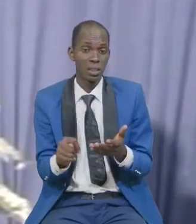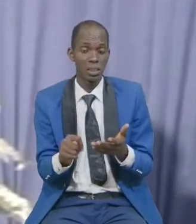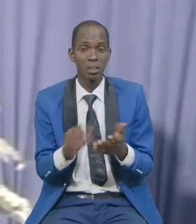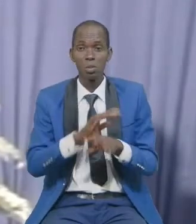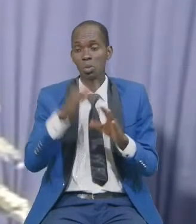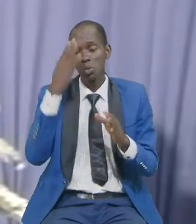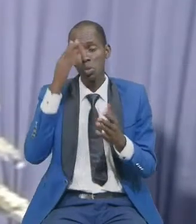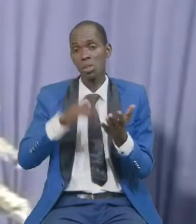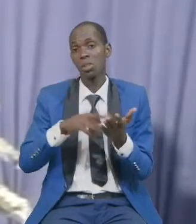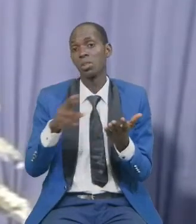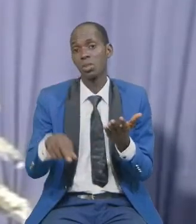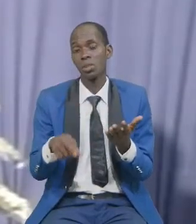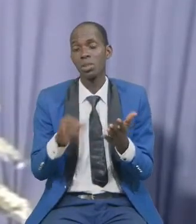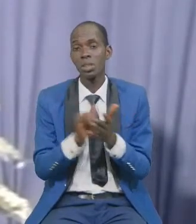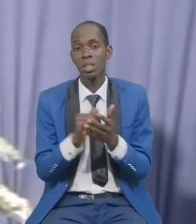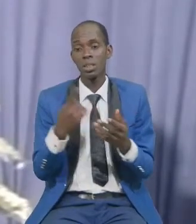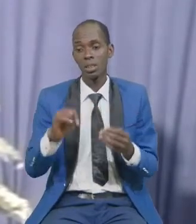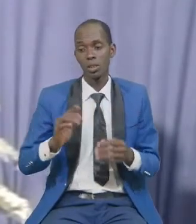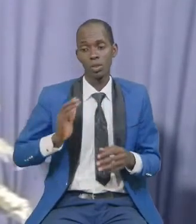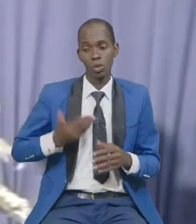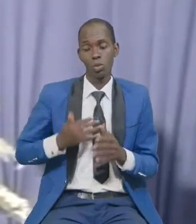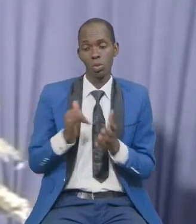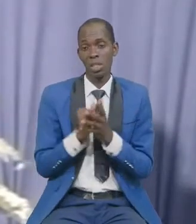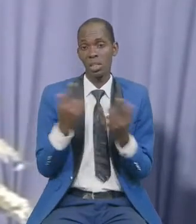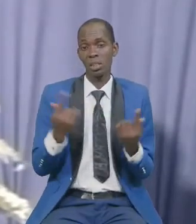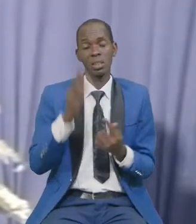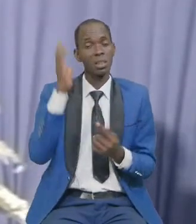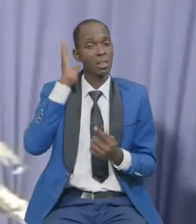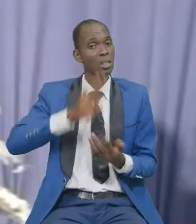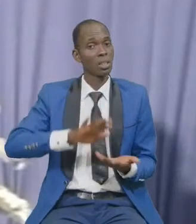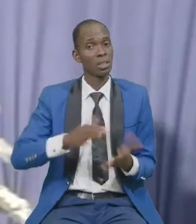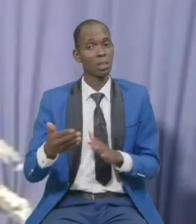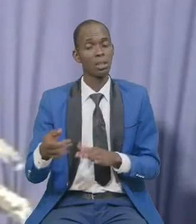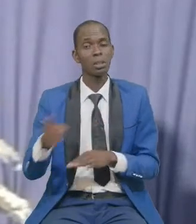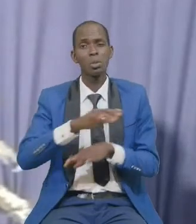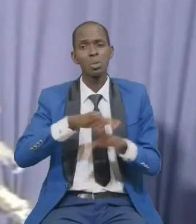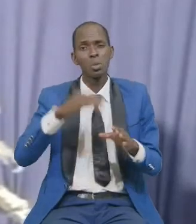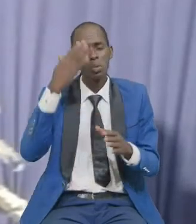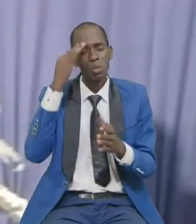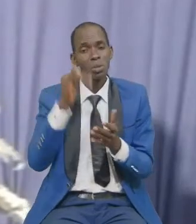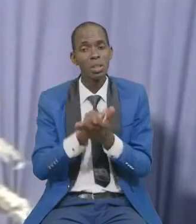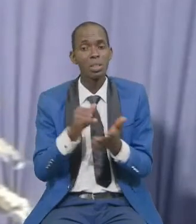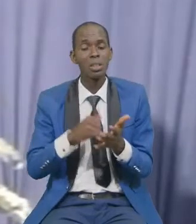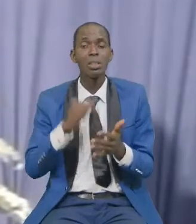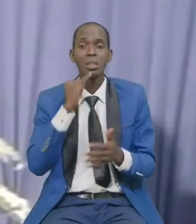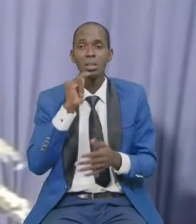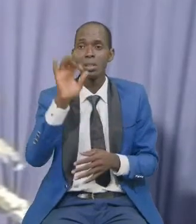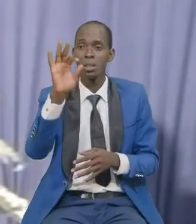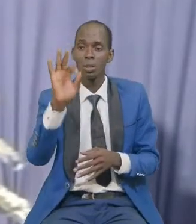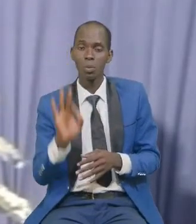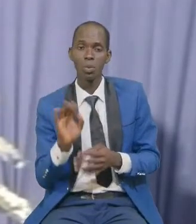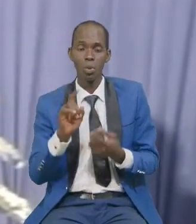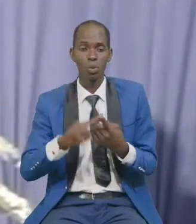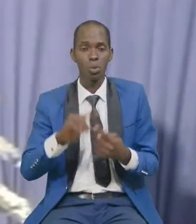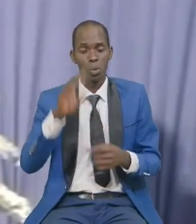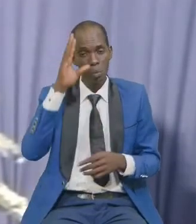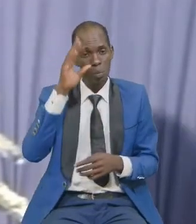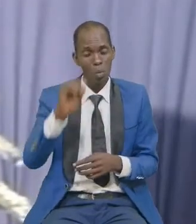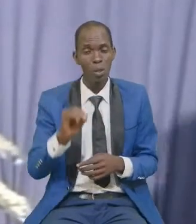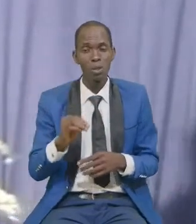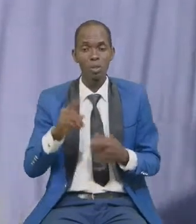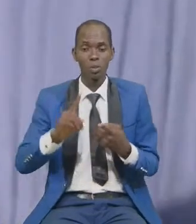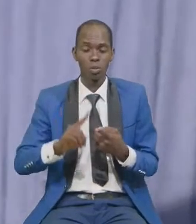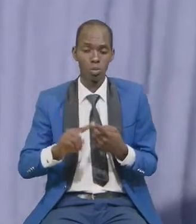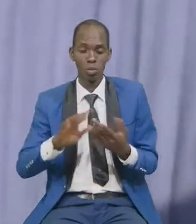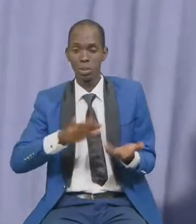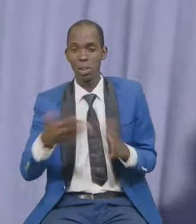die. They didn't know it's appointed unto men once to die. After this, the judgment.